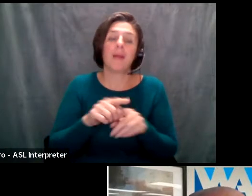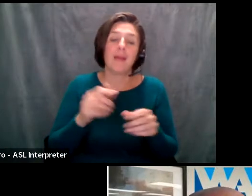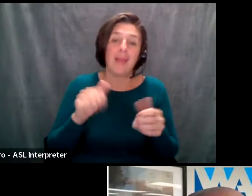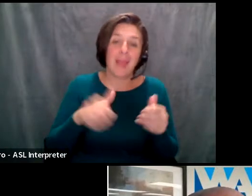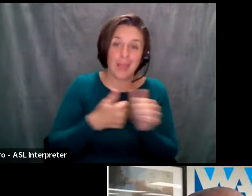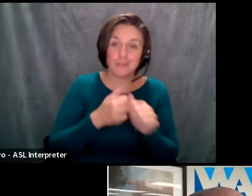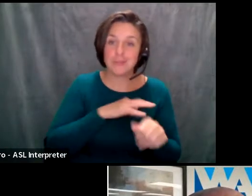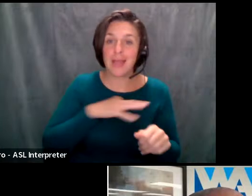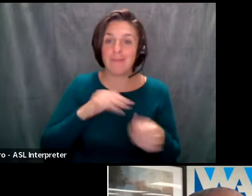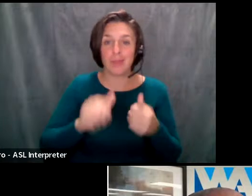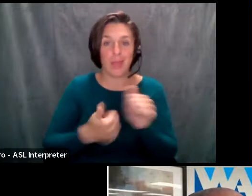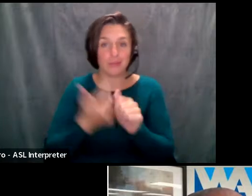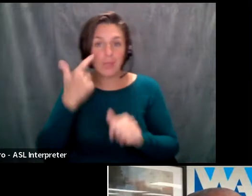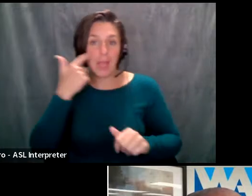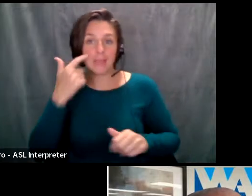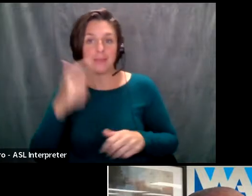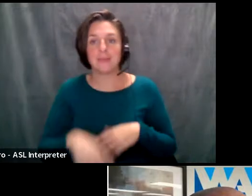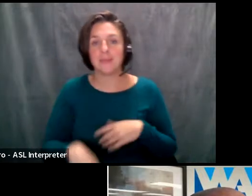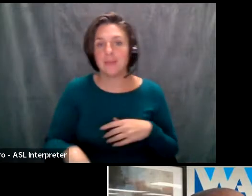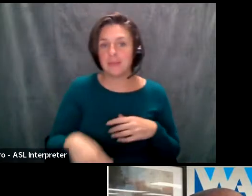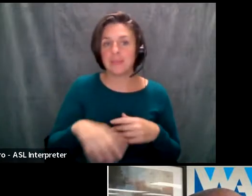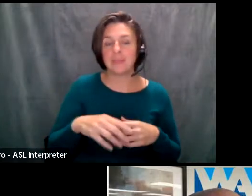to sort of see that something might be on,